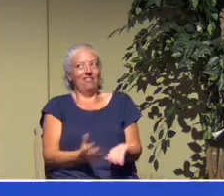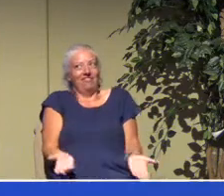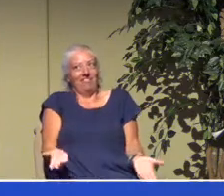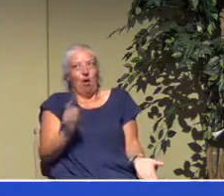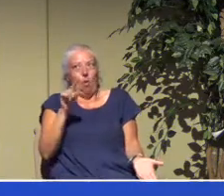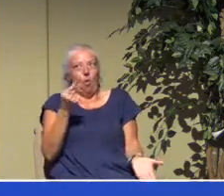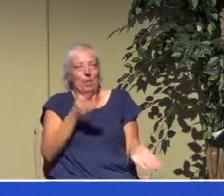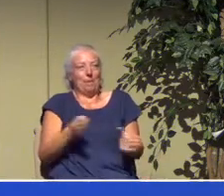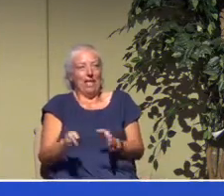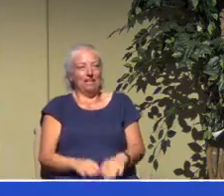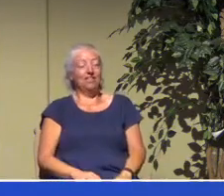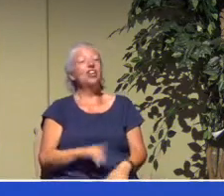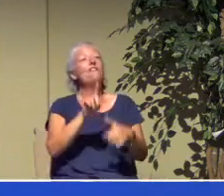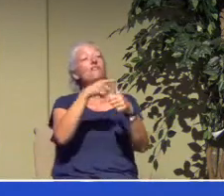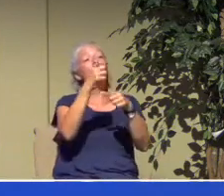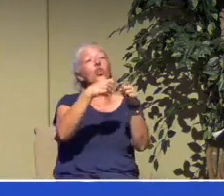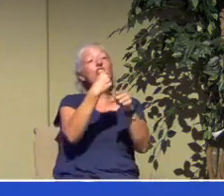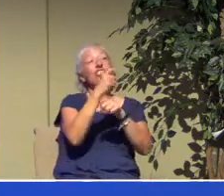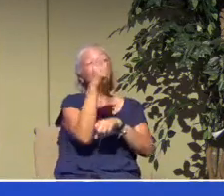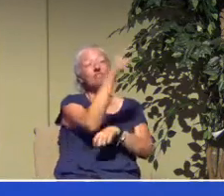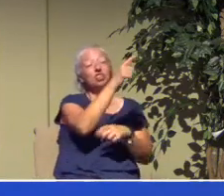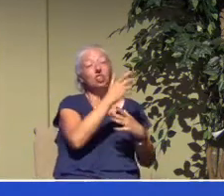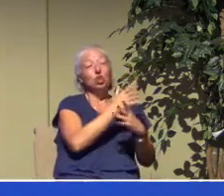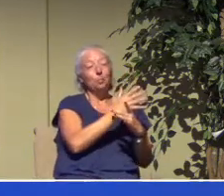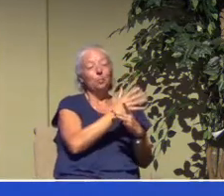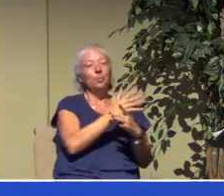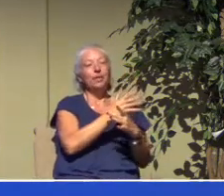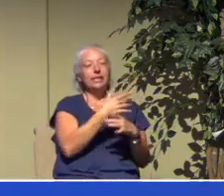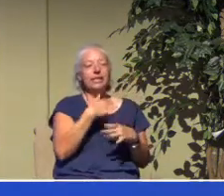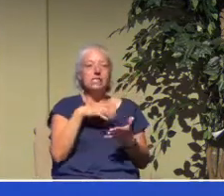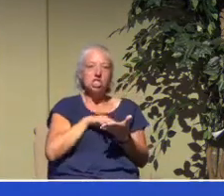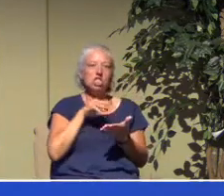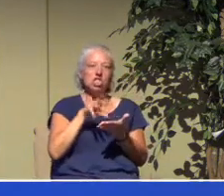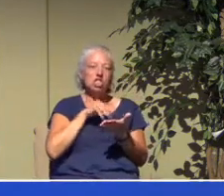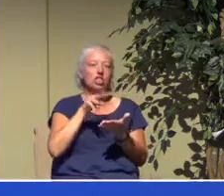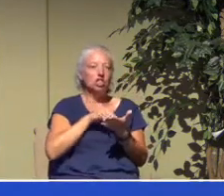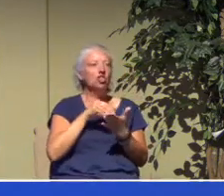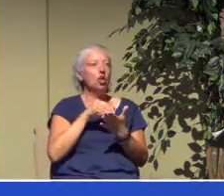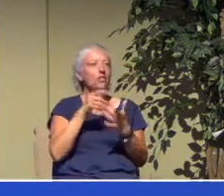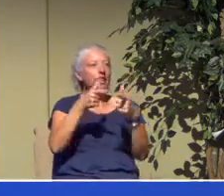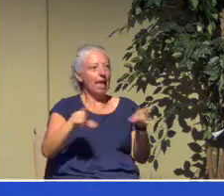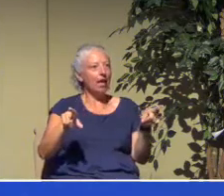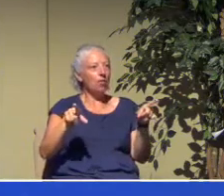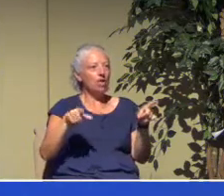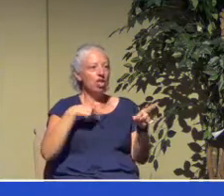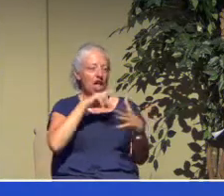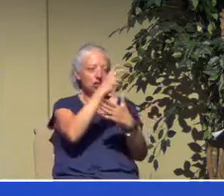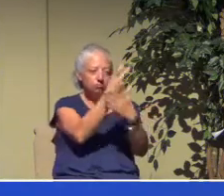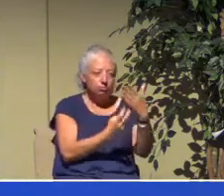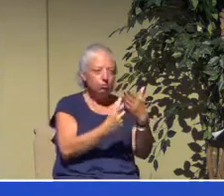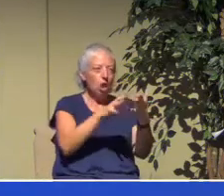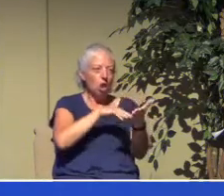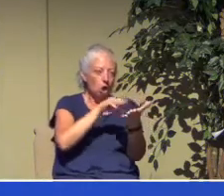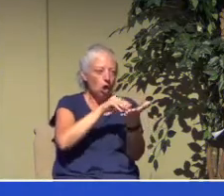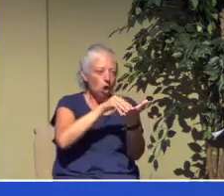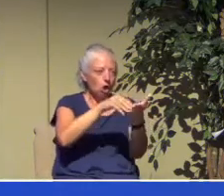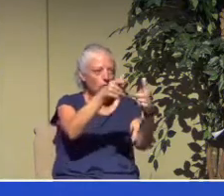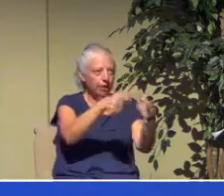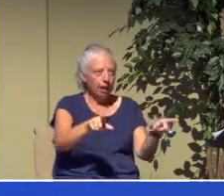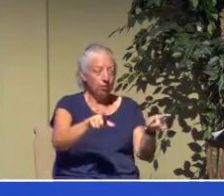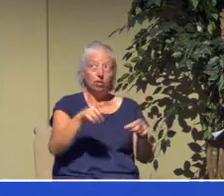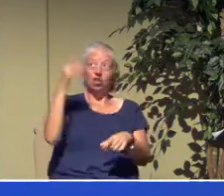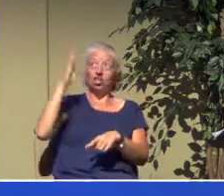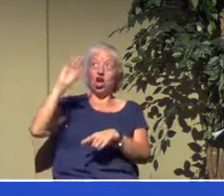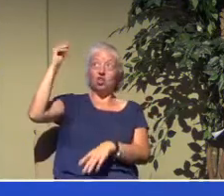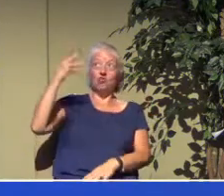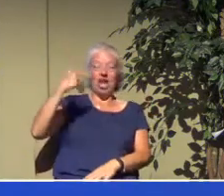And so for my first year in Germany, I just intensively learned the language there. I spent 1 year learning German, and by God's